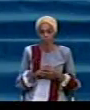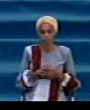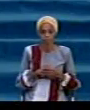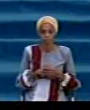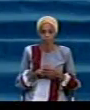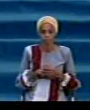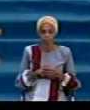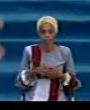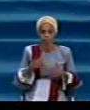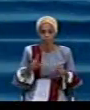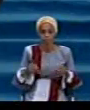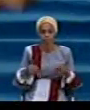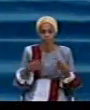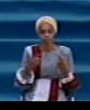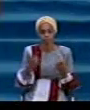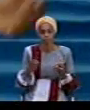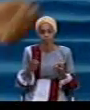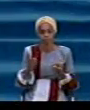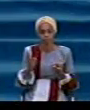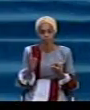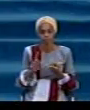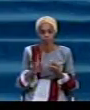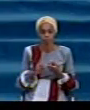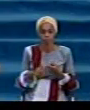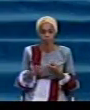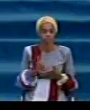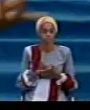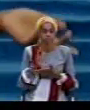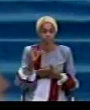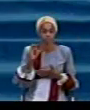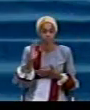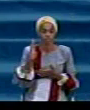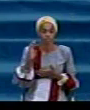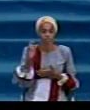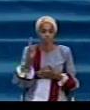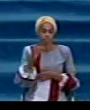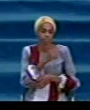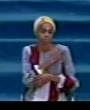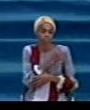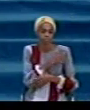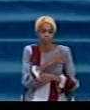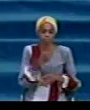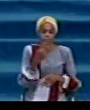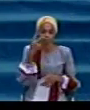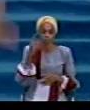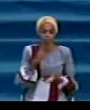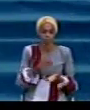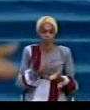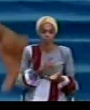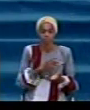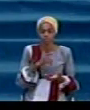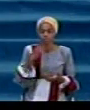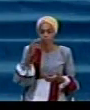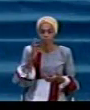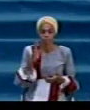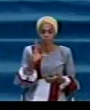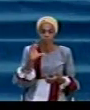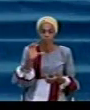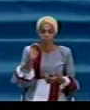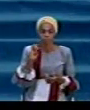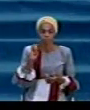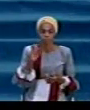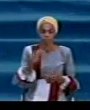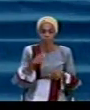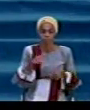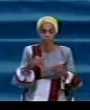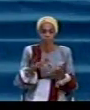went to Jaja, University of Ibadan Hospital, and I saw the doctor, and he said, it's ulcer. He gave me drugs. He gave me injection. And